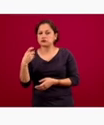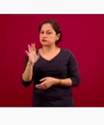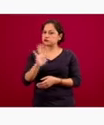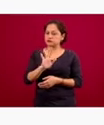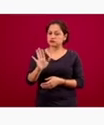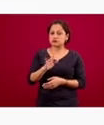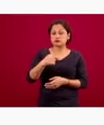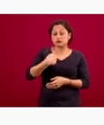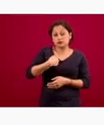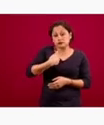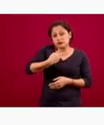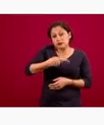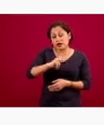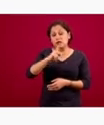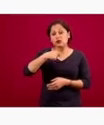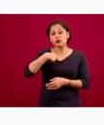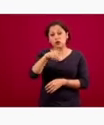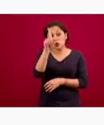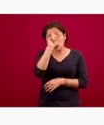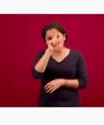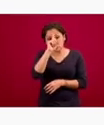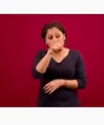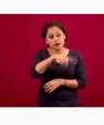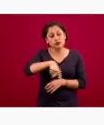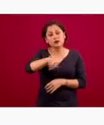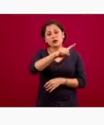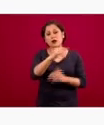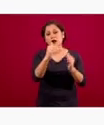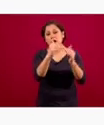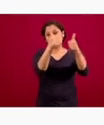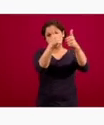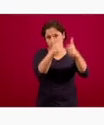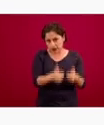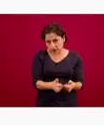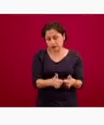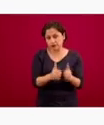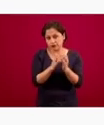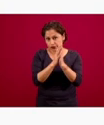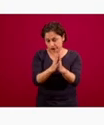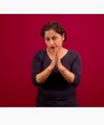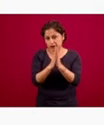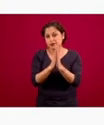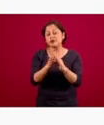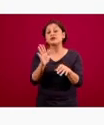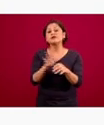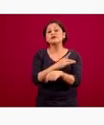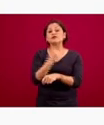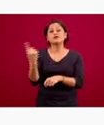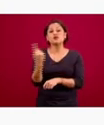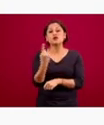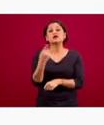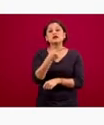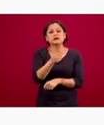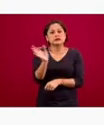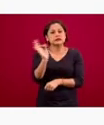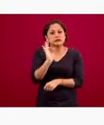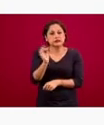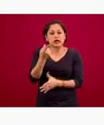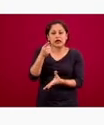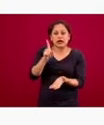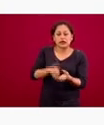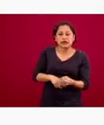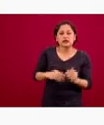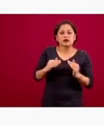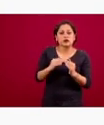citizens that have some sort of addiction to illegal substances, this is the time to stay at home. And we